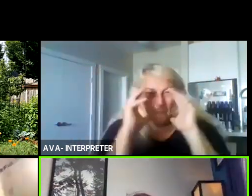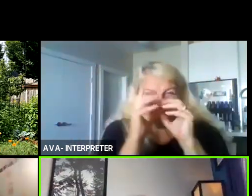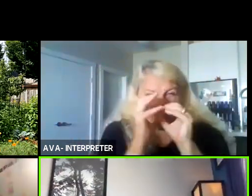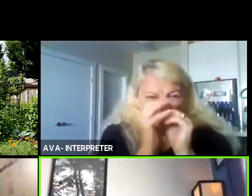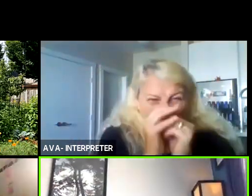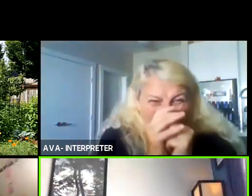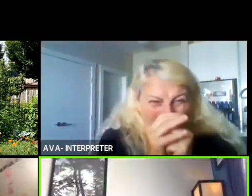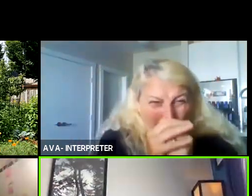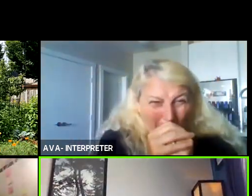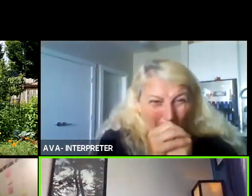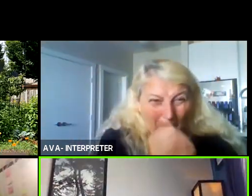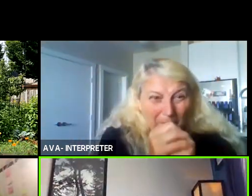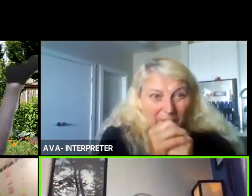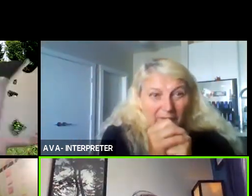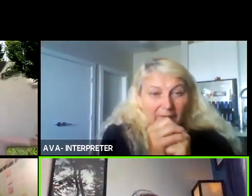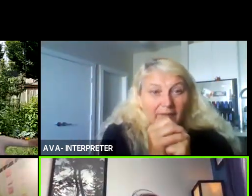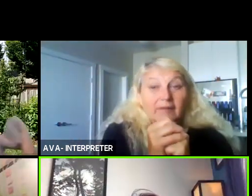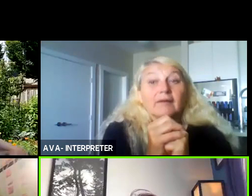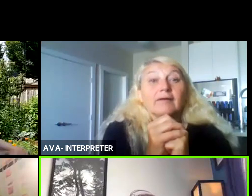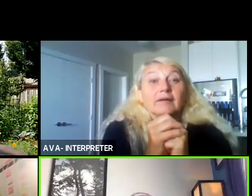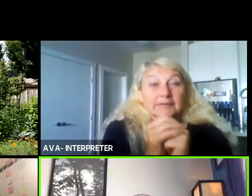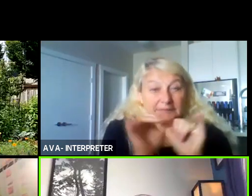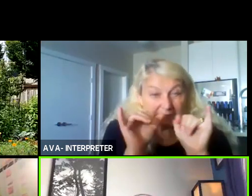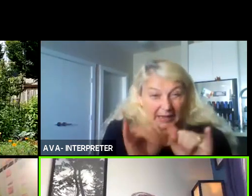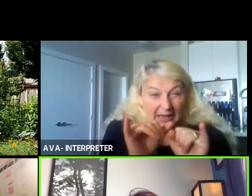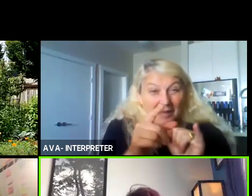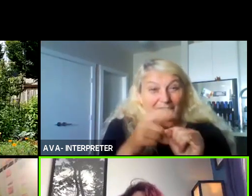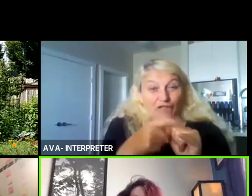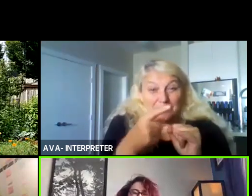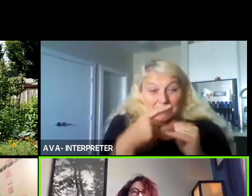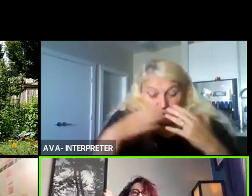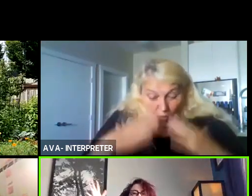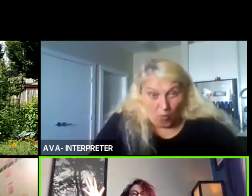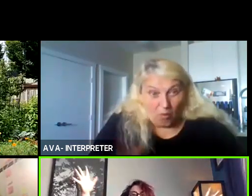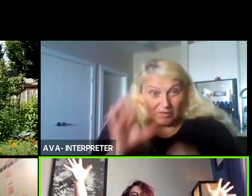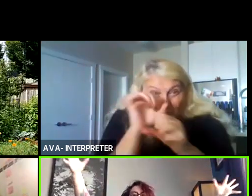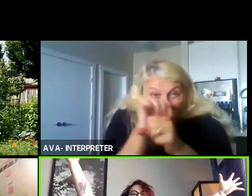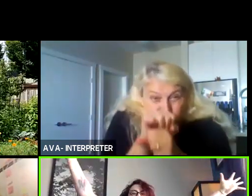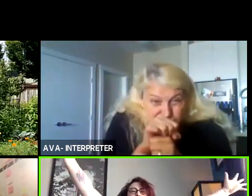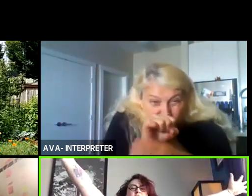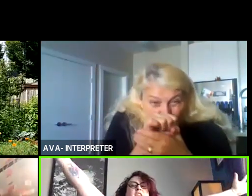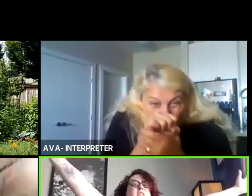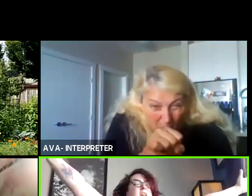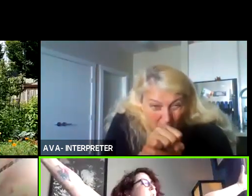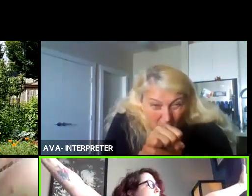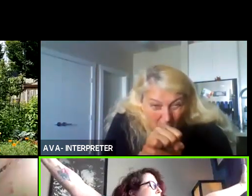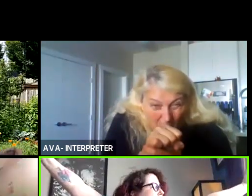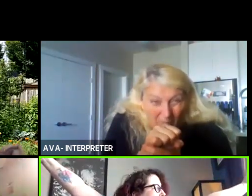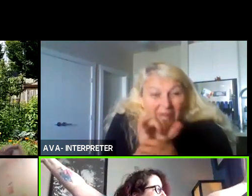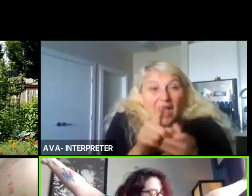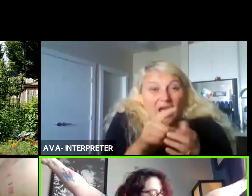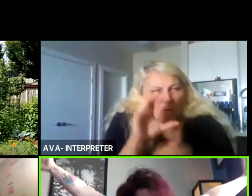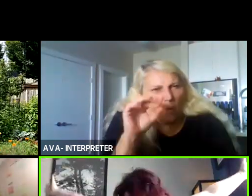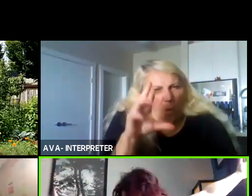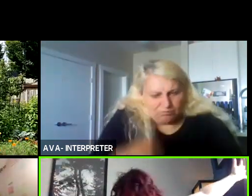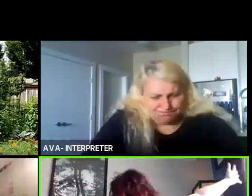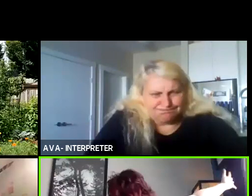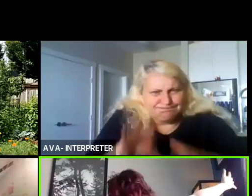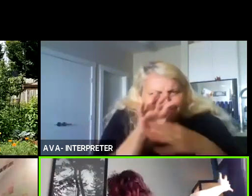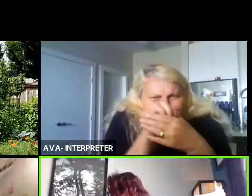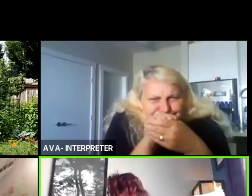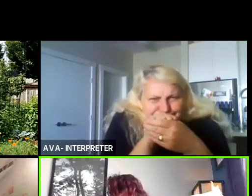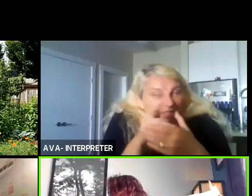tiny, tiny. So we're moving from core to distal, which is big, stretched out, wide, taking